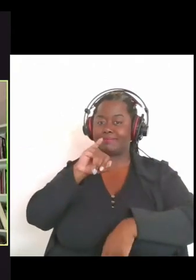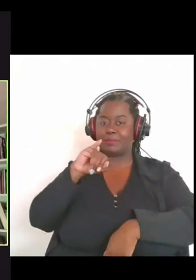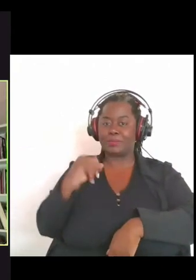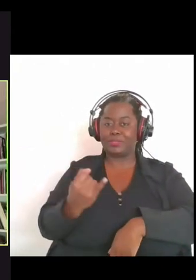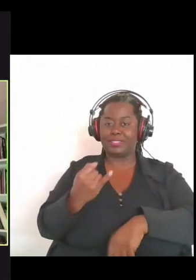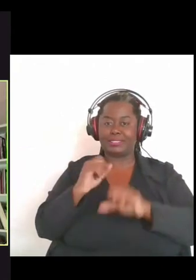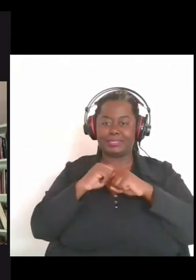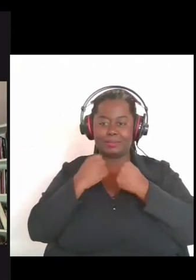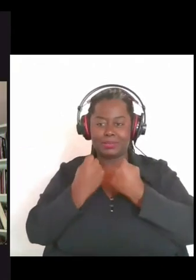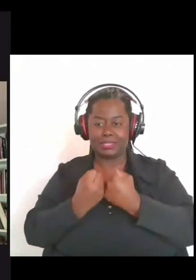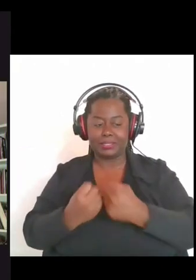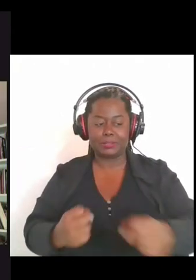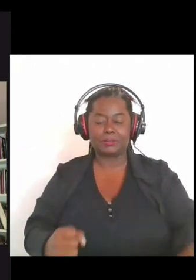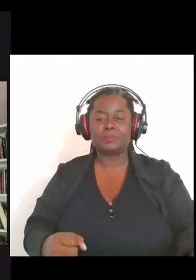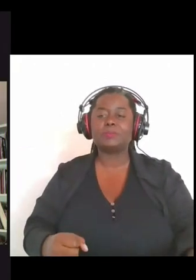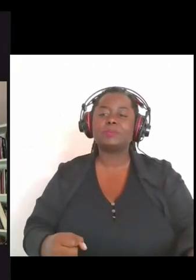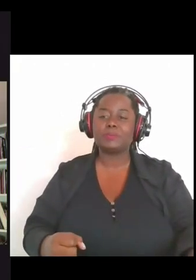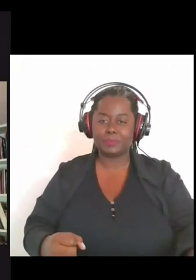enjoy it